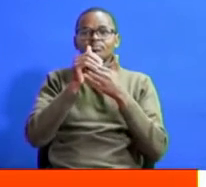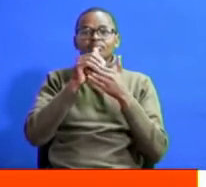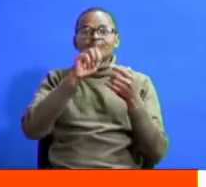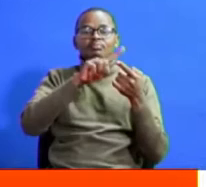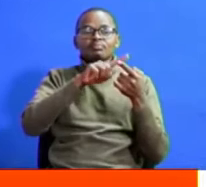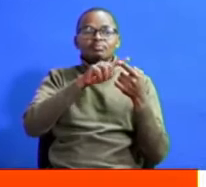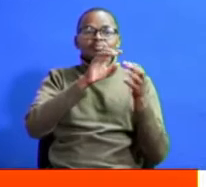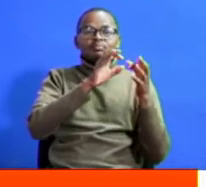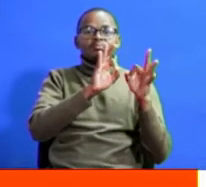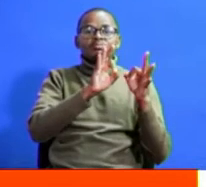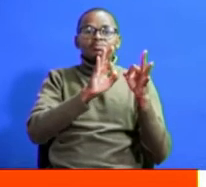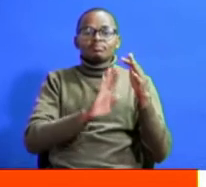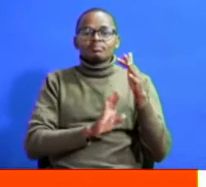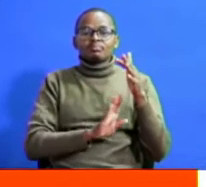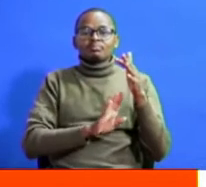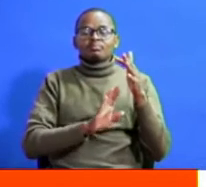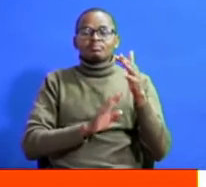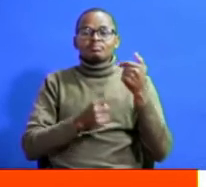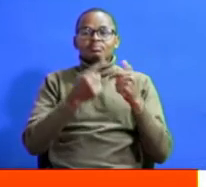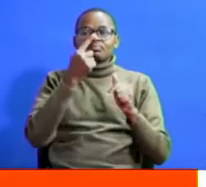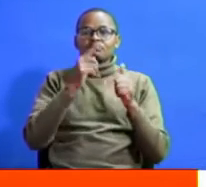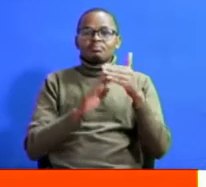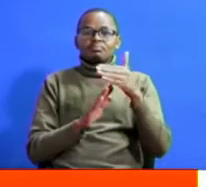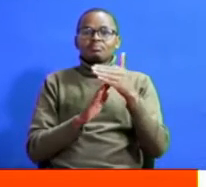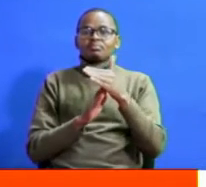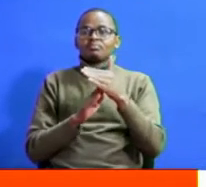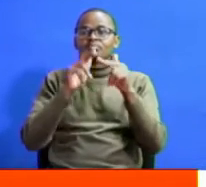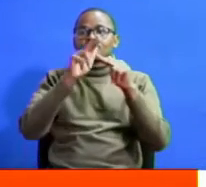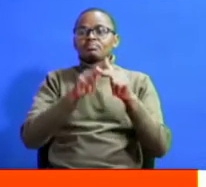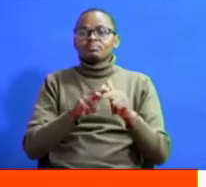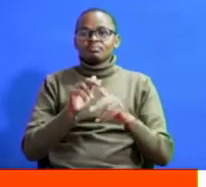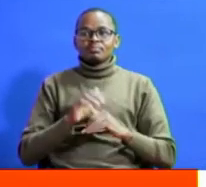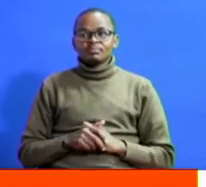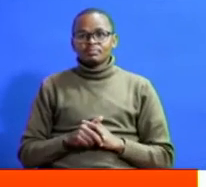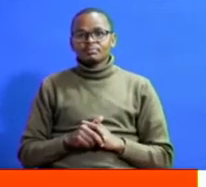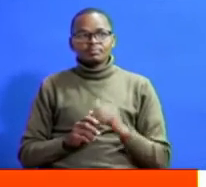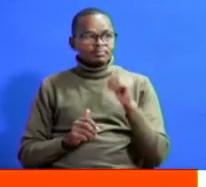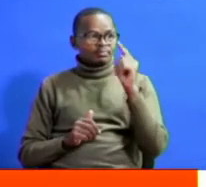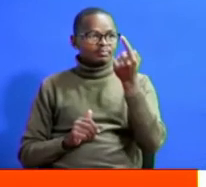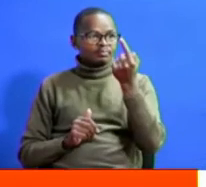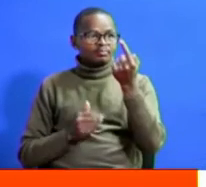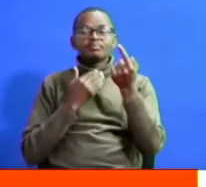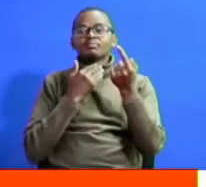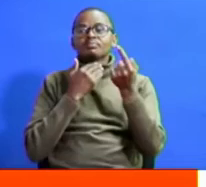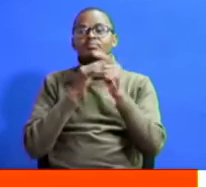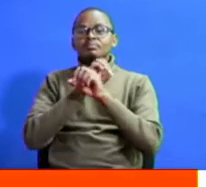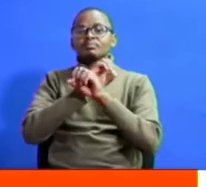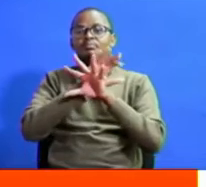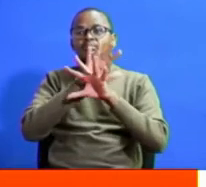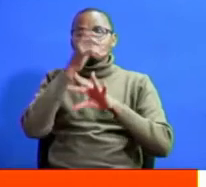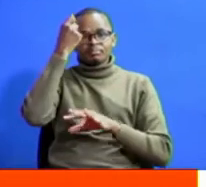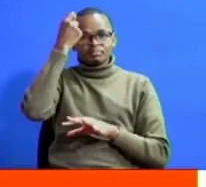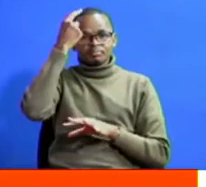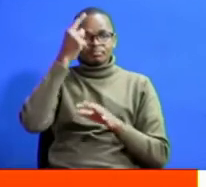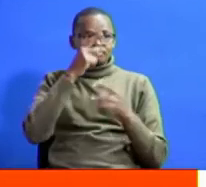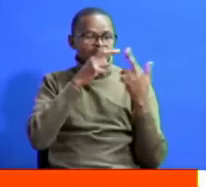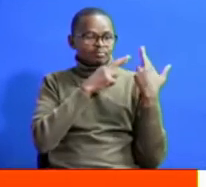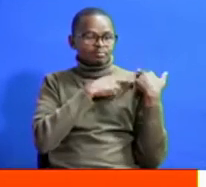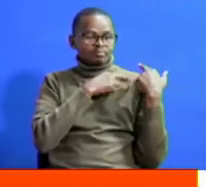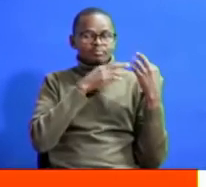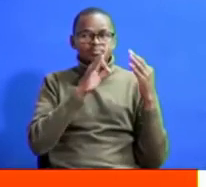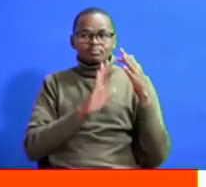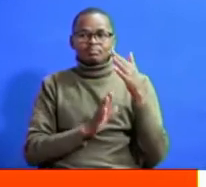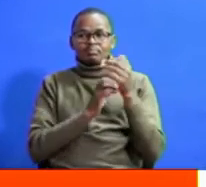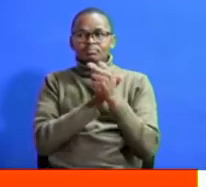optimistically if the deputy president clinches the top seat? Well, first, I think we need to clearly understand the role of the deputy president in